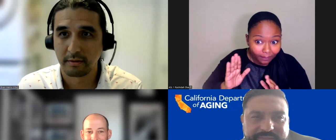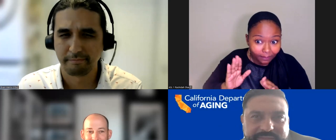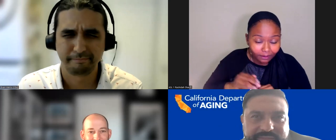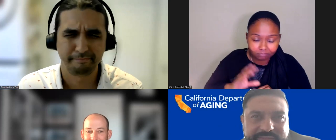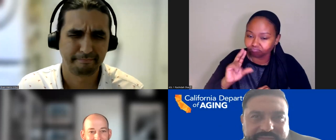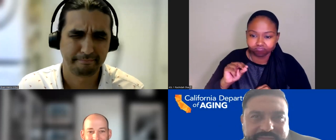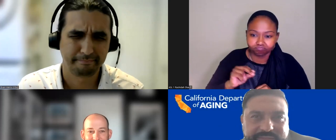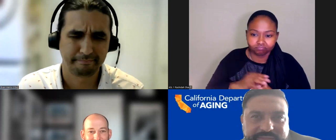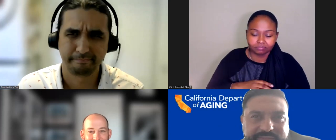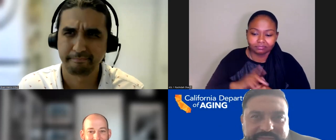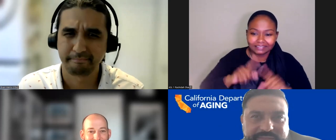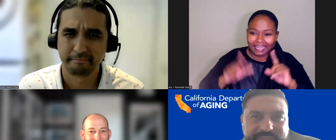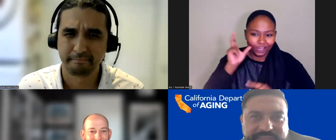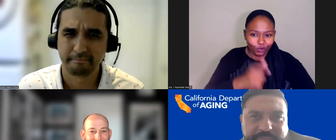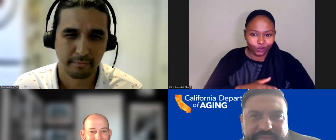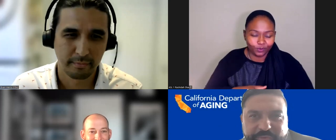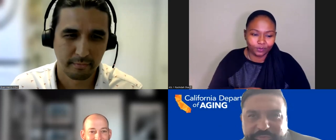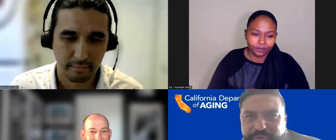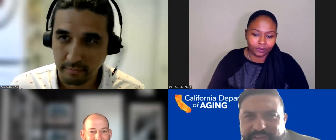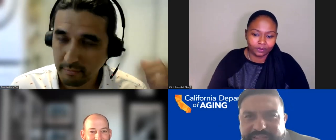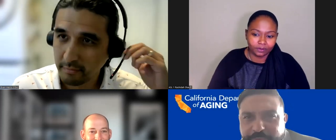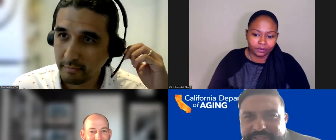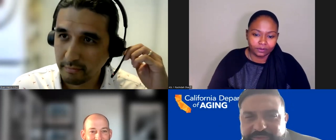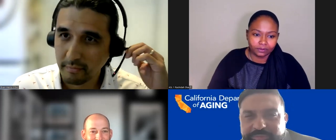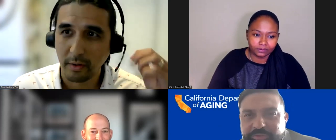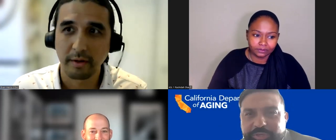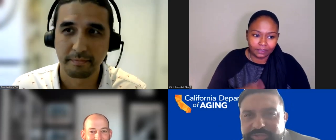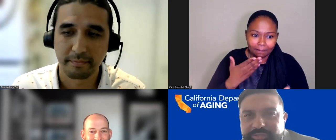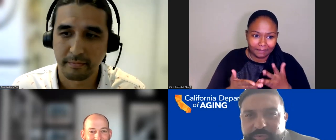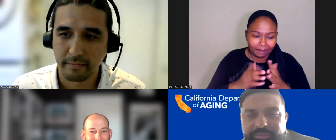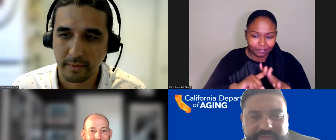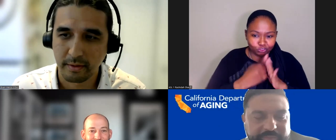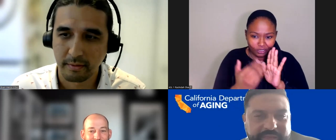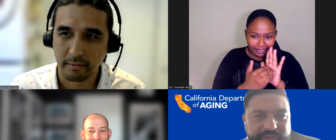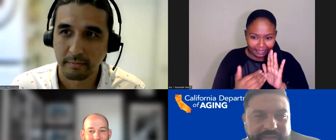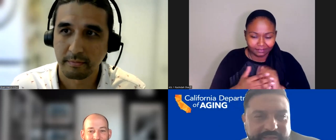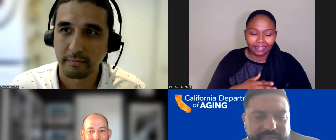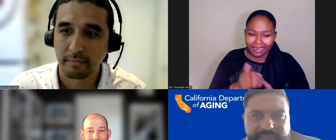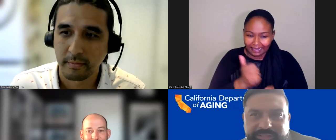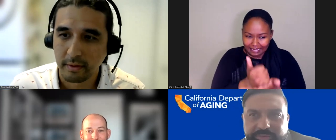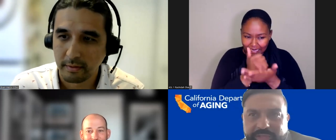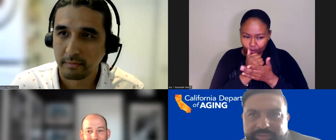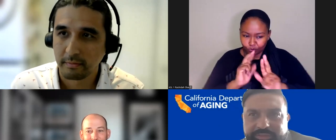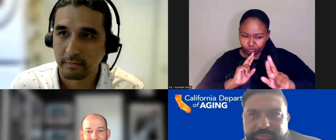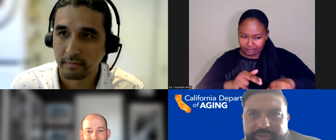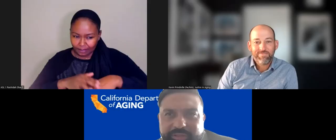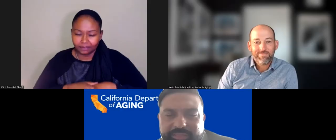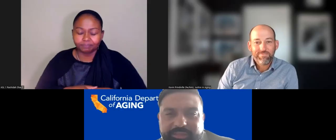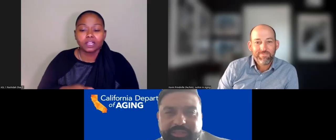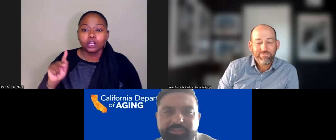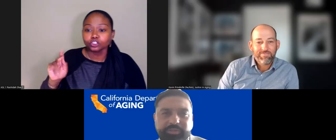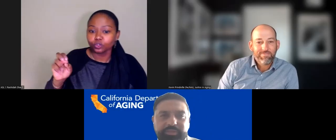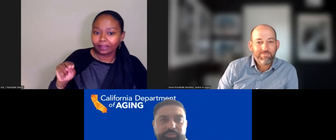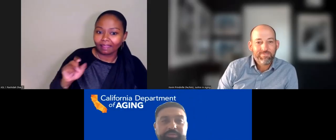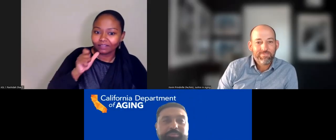You can't hear you, Evan. You might have to reboot, Evan. I could help answer some of the questions if you want to come back on. And so, Kevin, the other point,